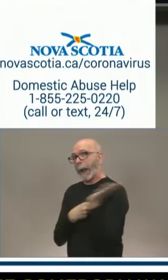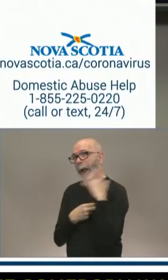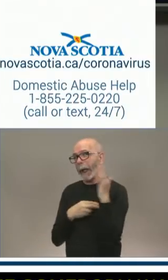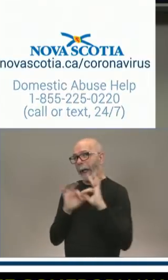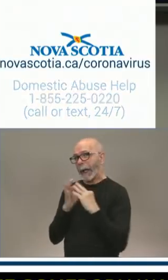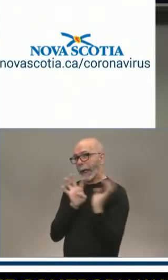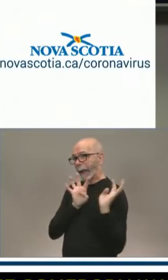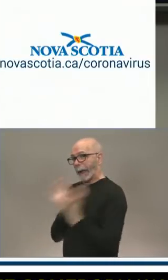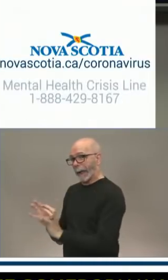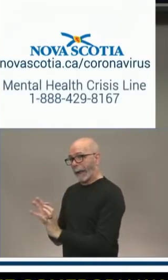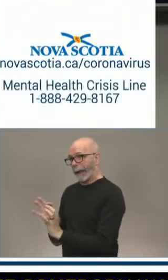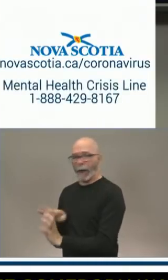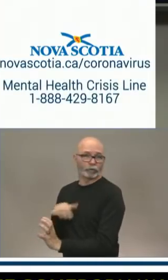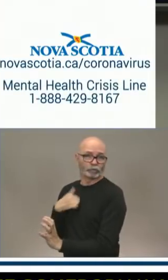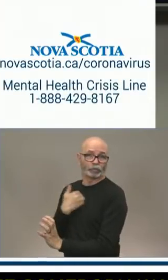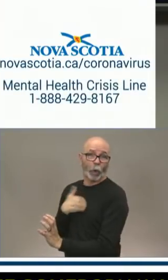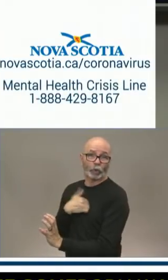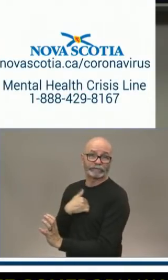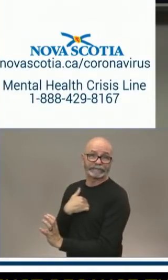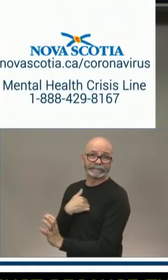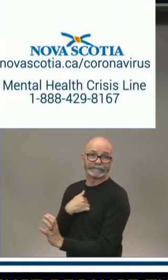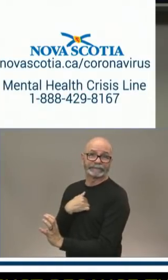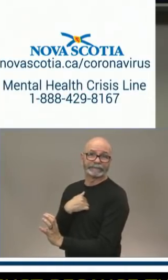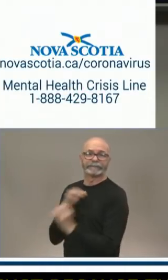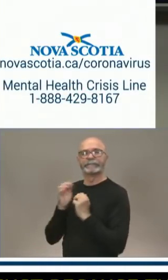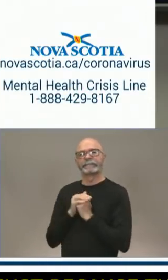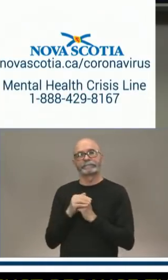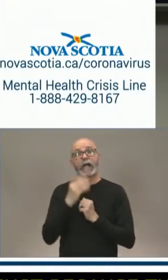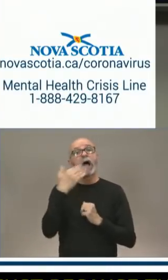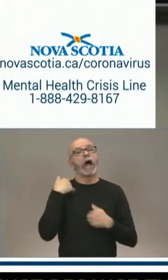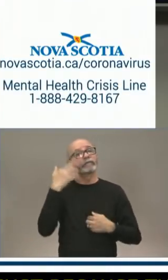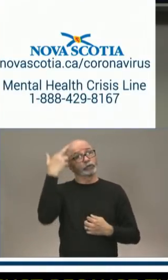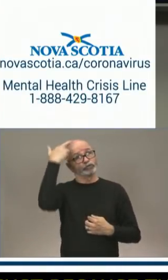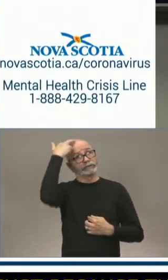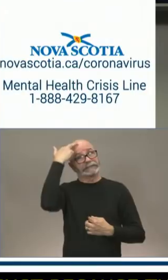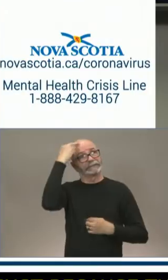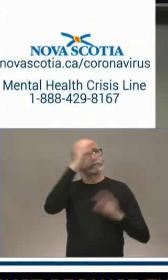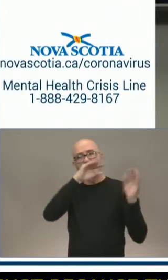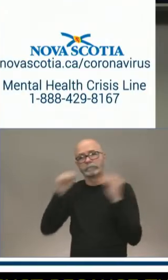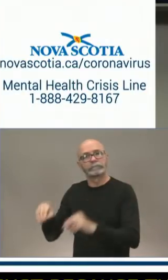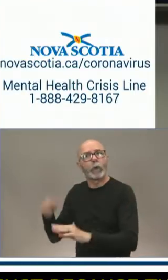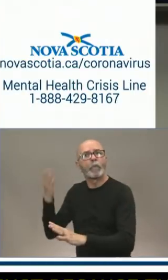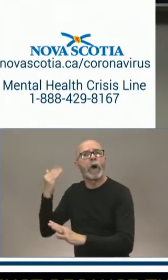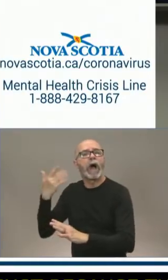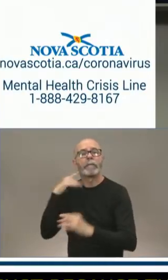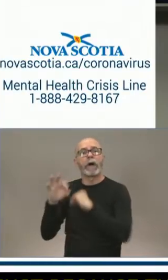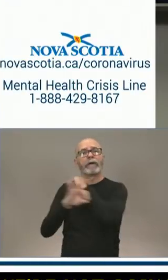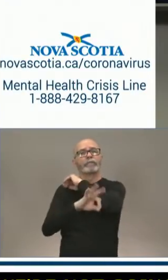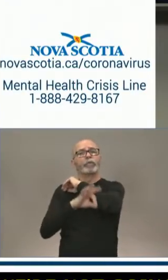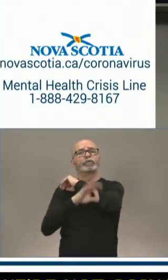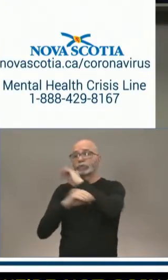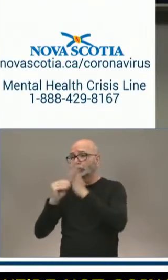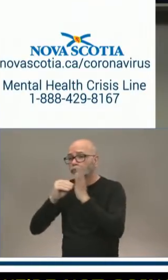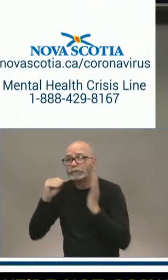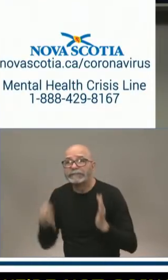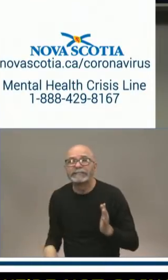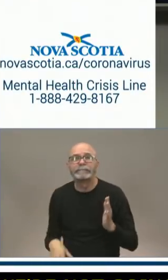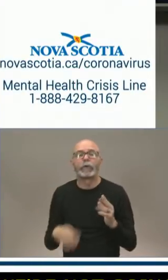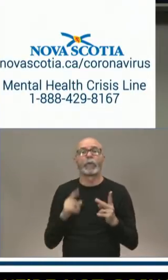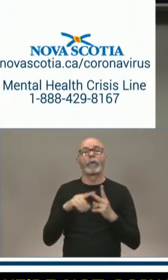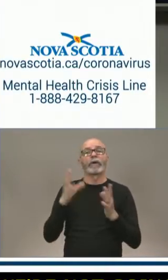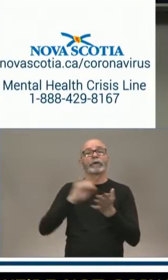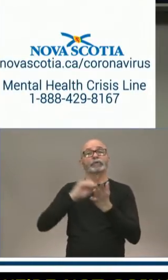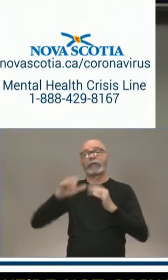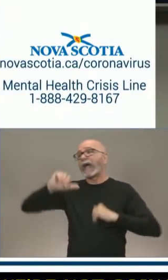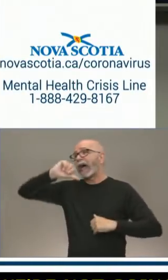if you have a legitimate reason for being in Nova Scotia, like a foreign student or a student from another province who